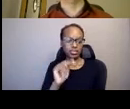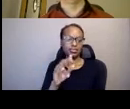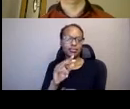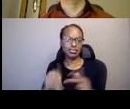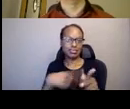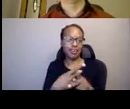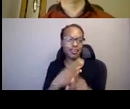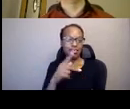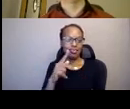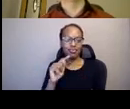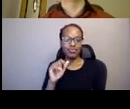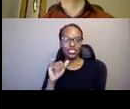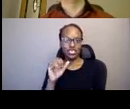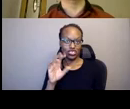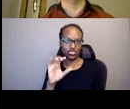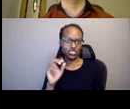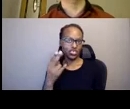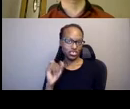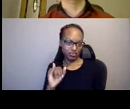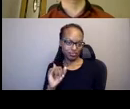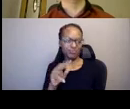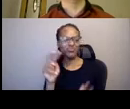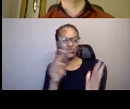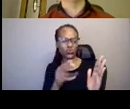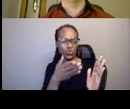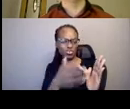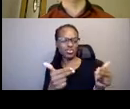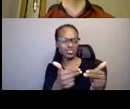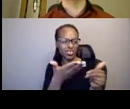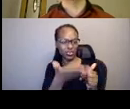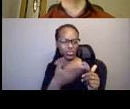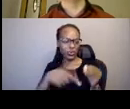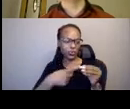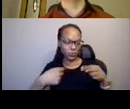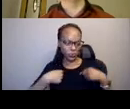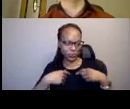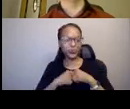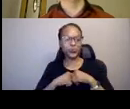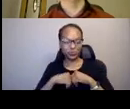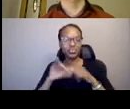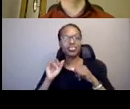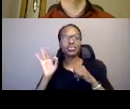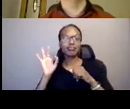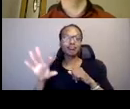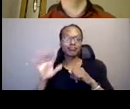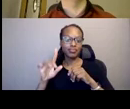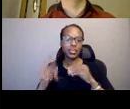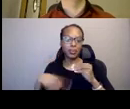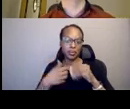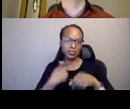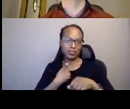tease, which is a bamboo flute. So that's a little bit about myself. Next slide,